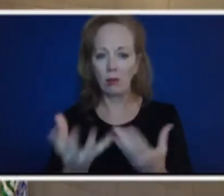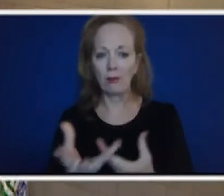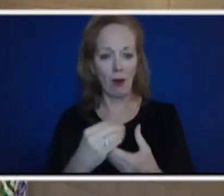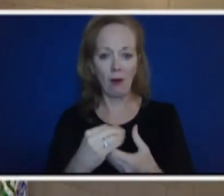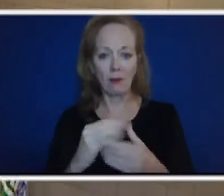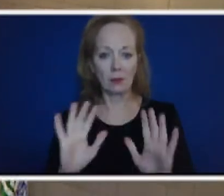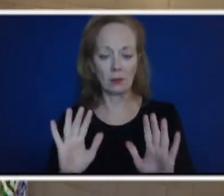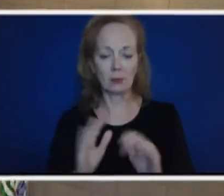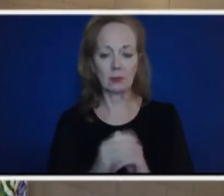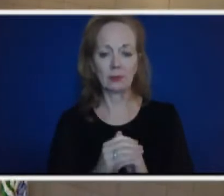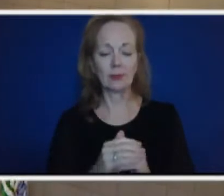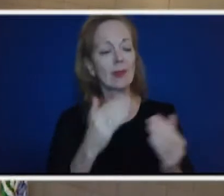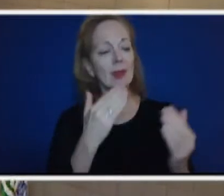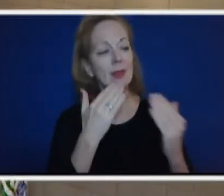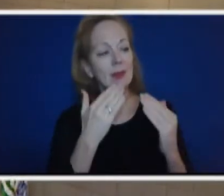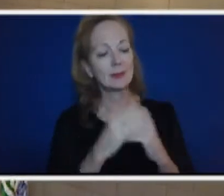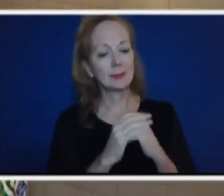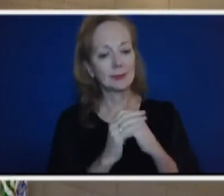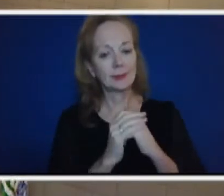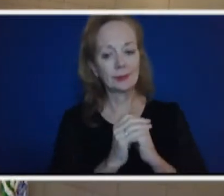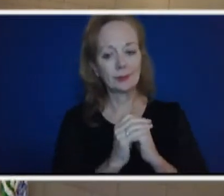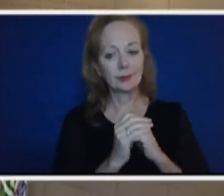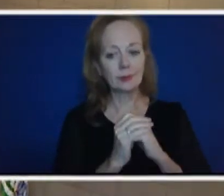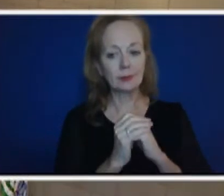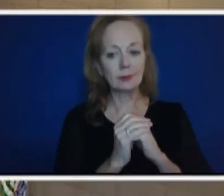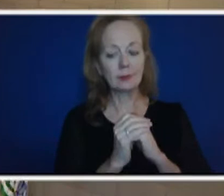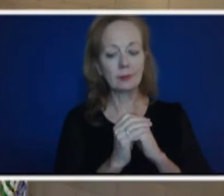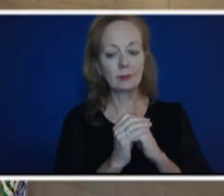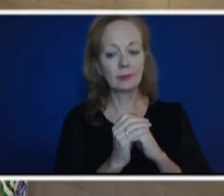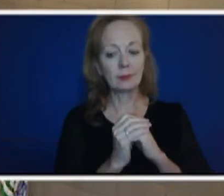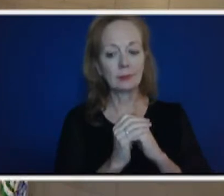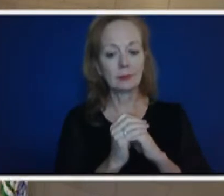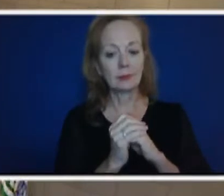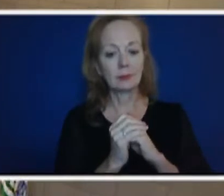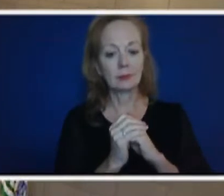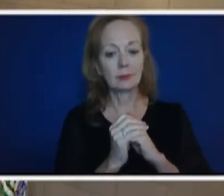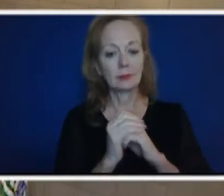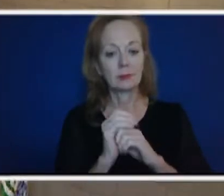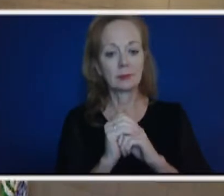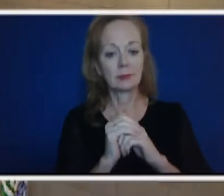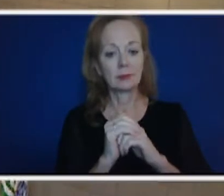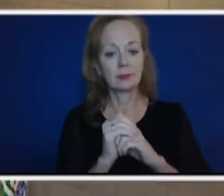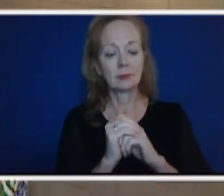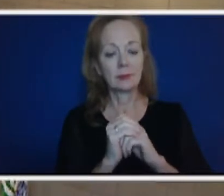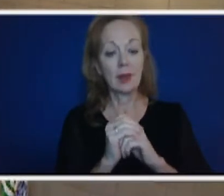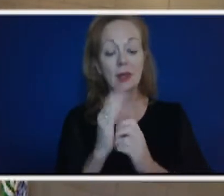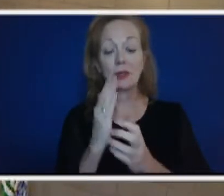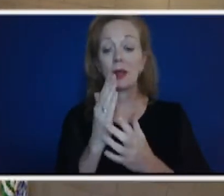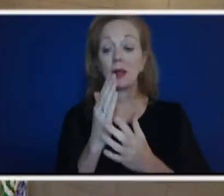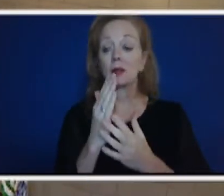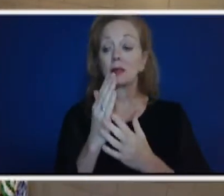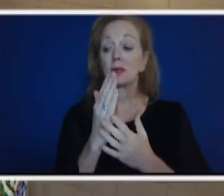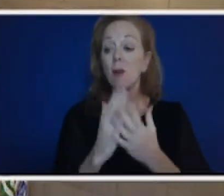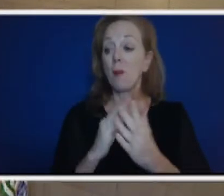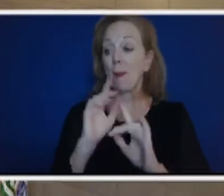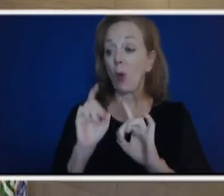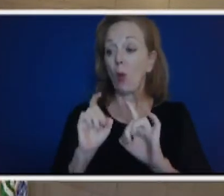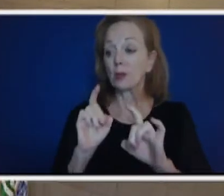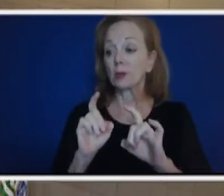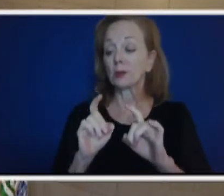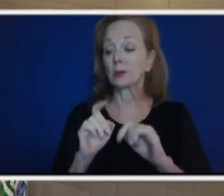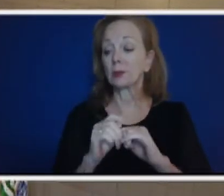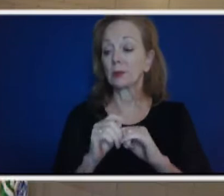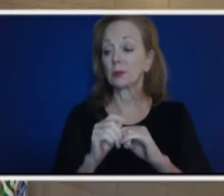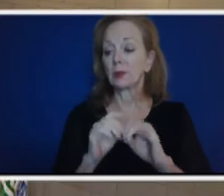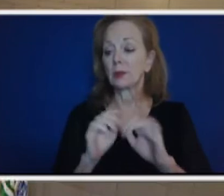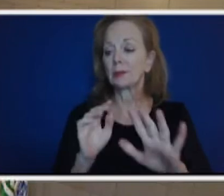much. Some of my questions were addressed by Mr. Graham. So first, I